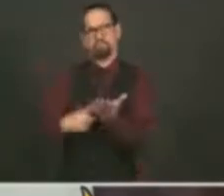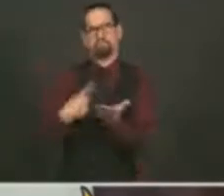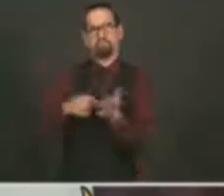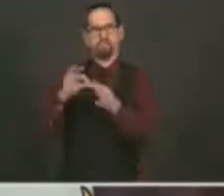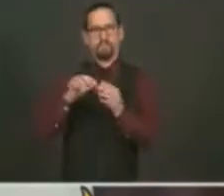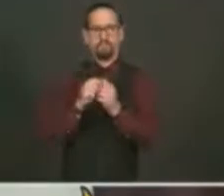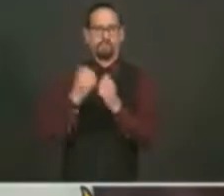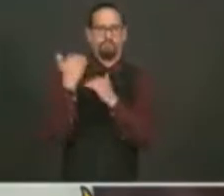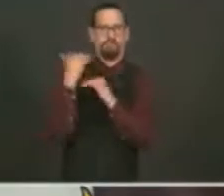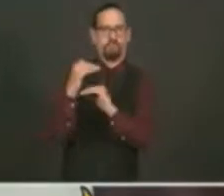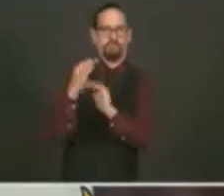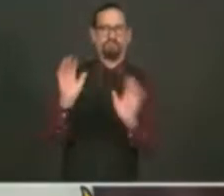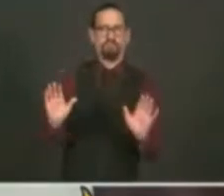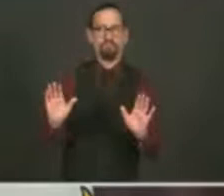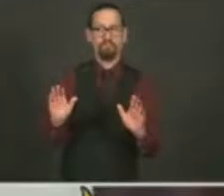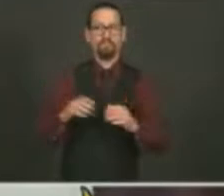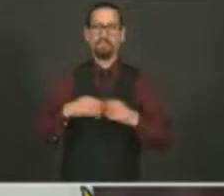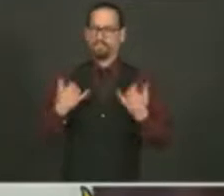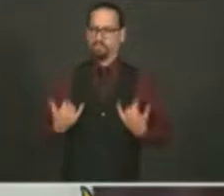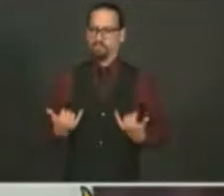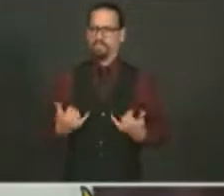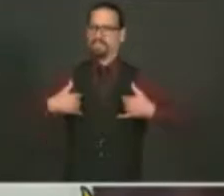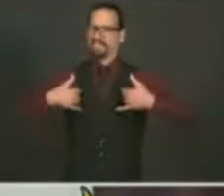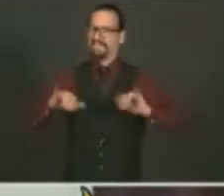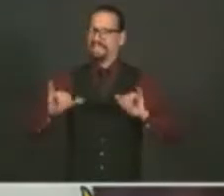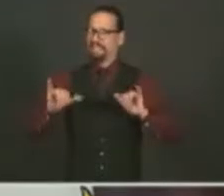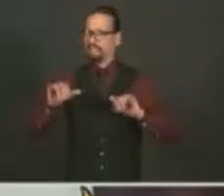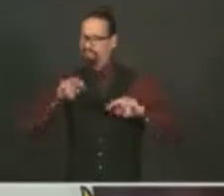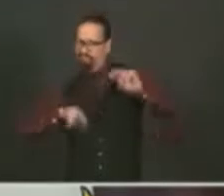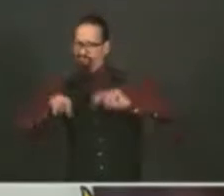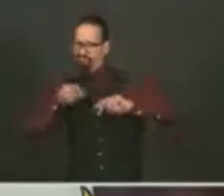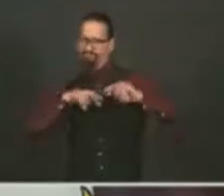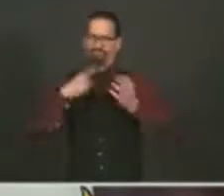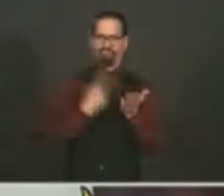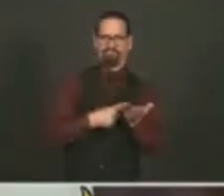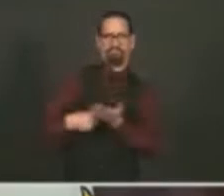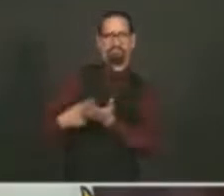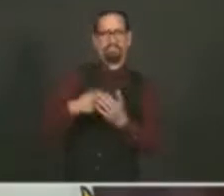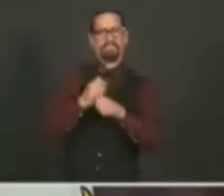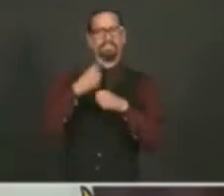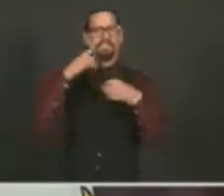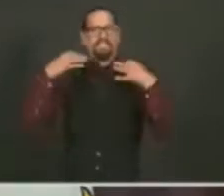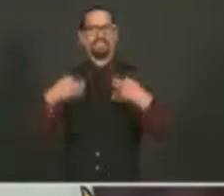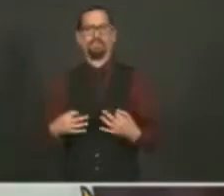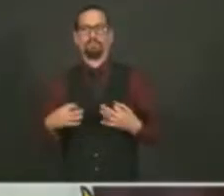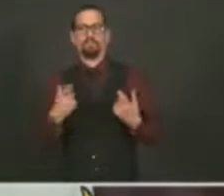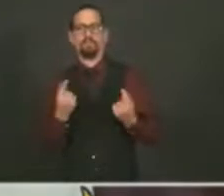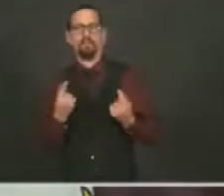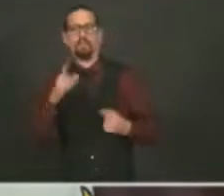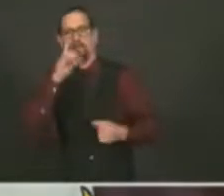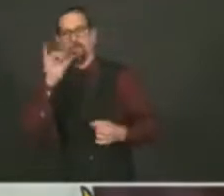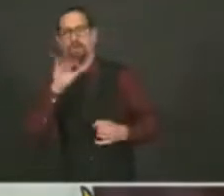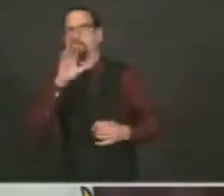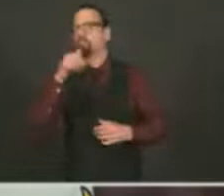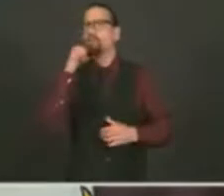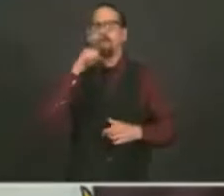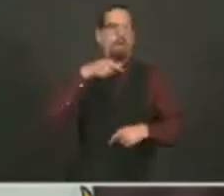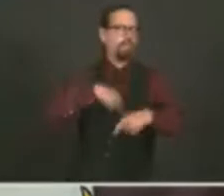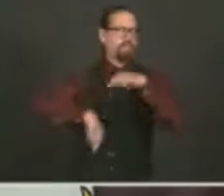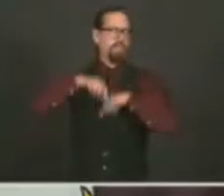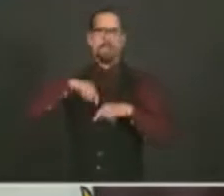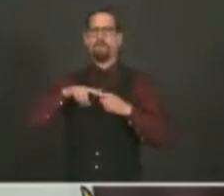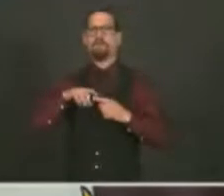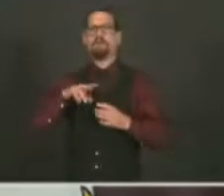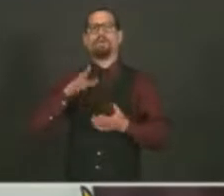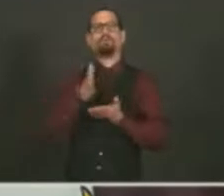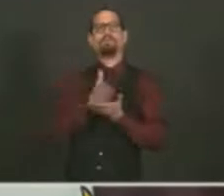be. I'm not going to announce we're moving back a phase to phase 2. I'm not going